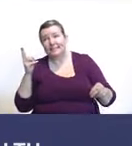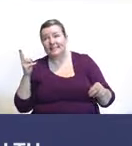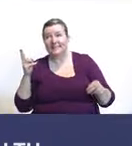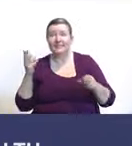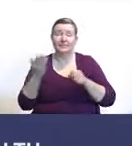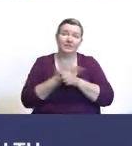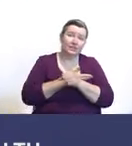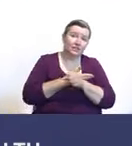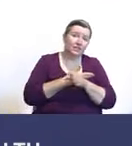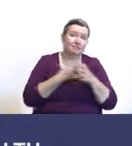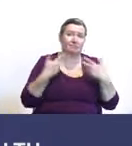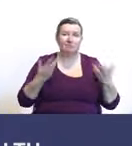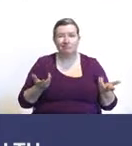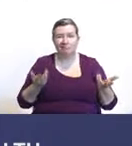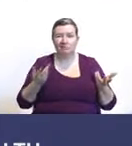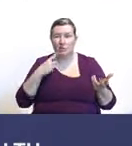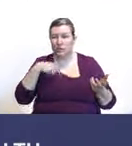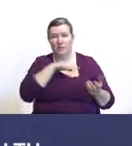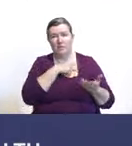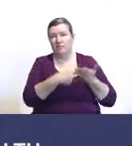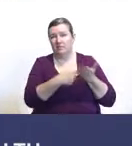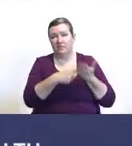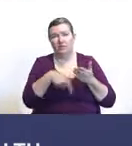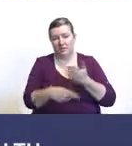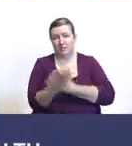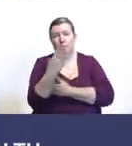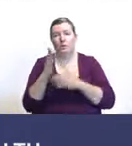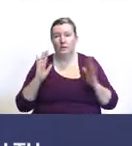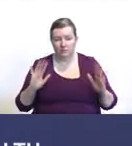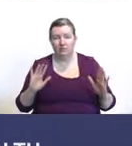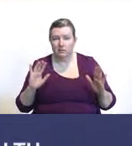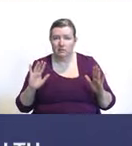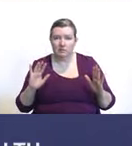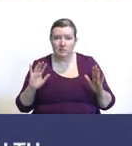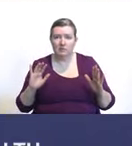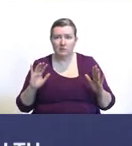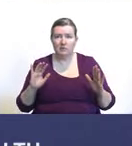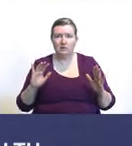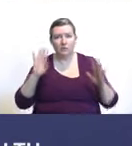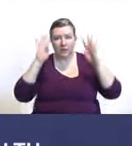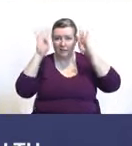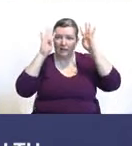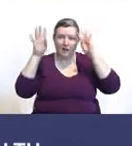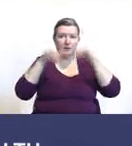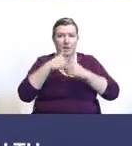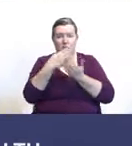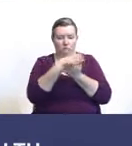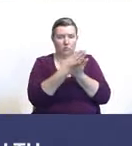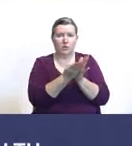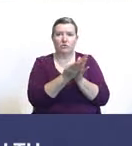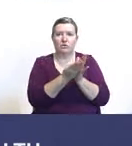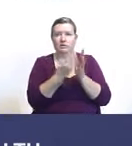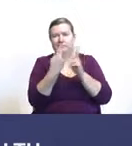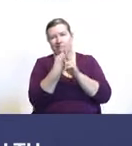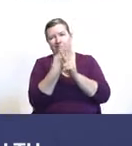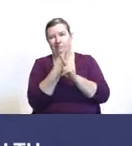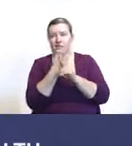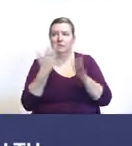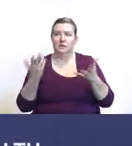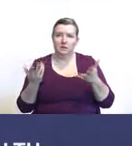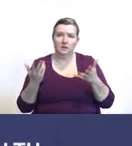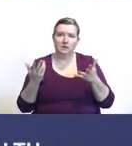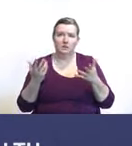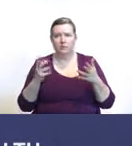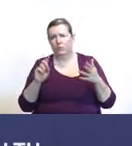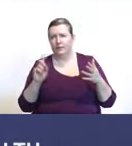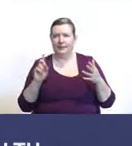this morning, as we're looking at as I mentioned, putting the budget together, just trying to figure out where the need is.